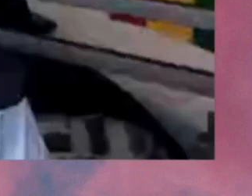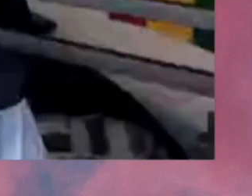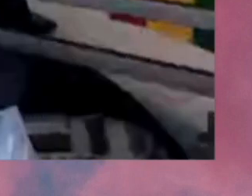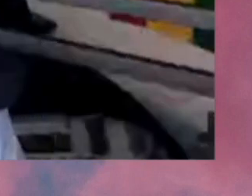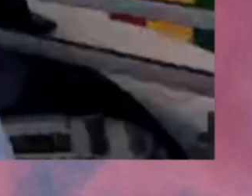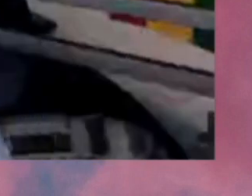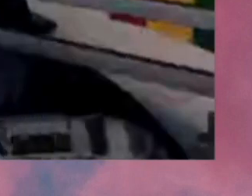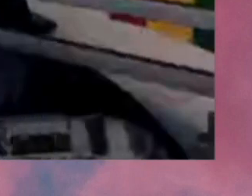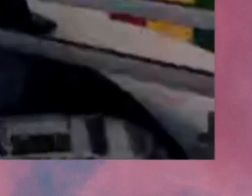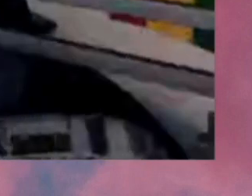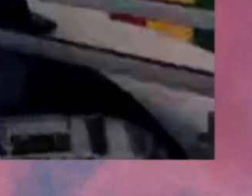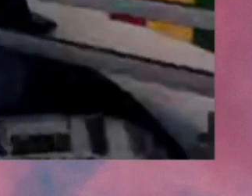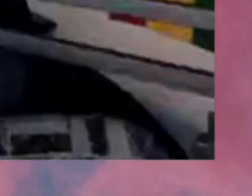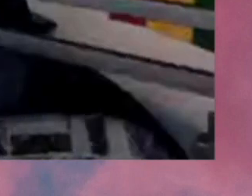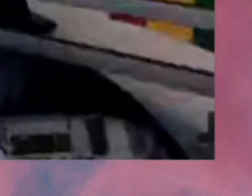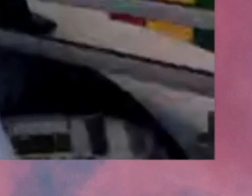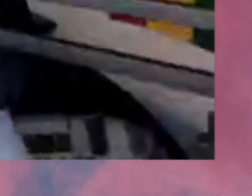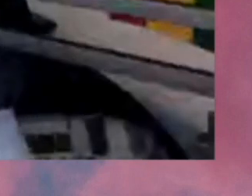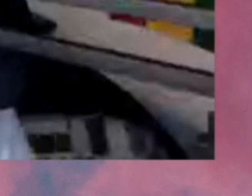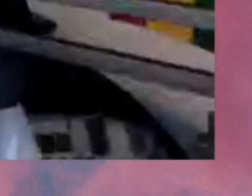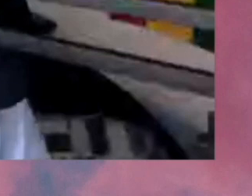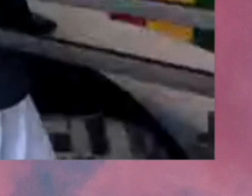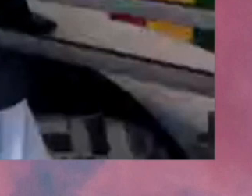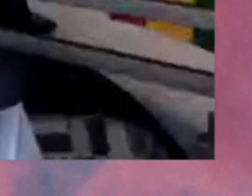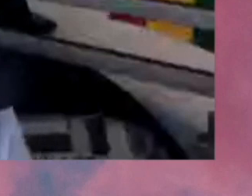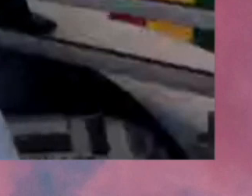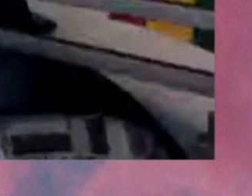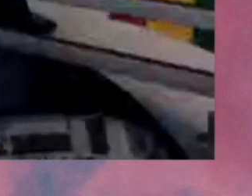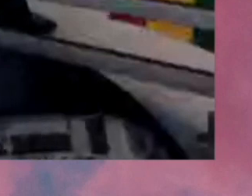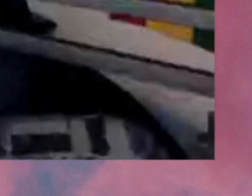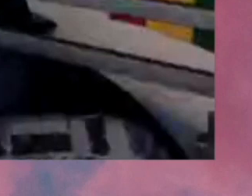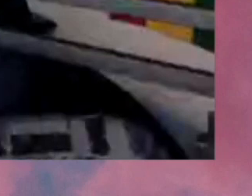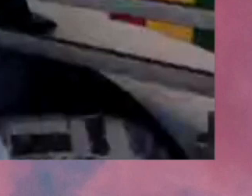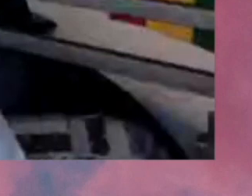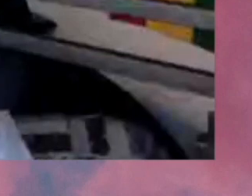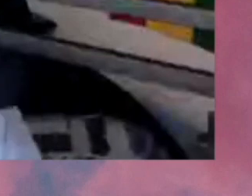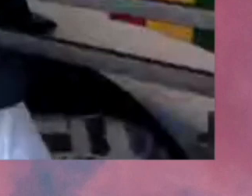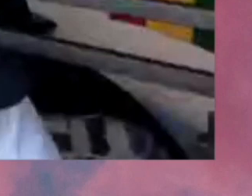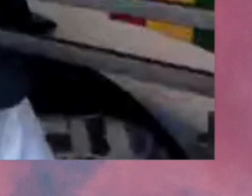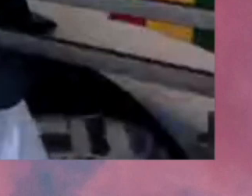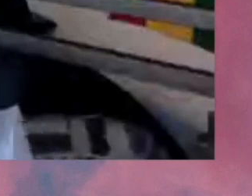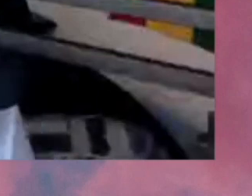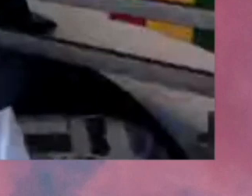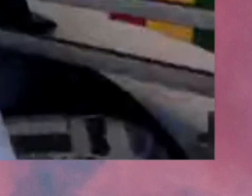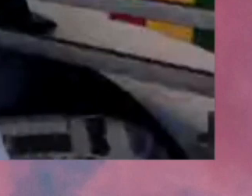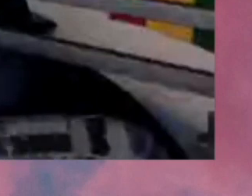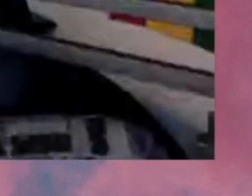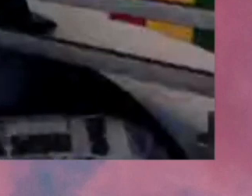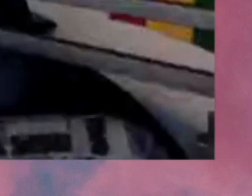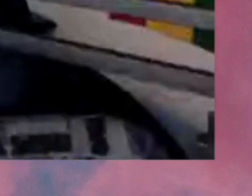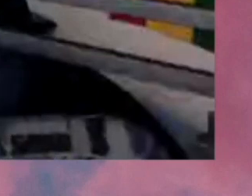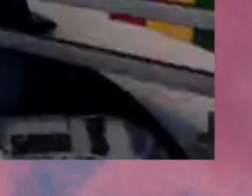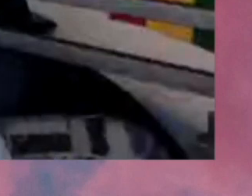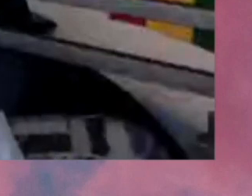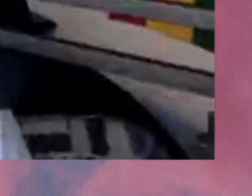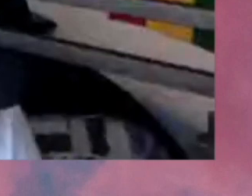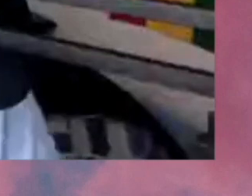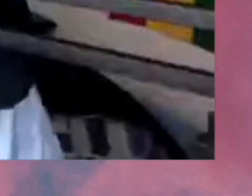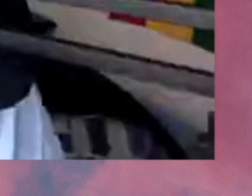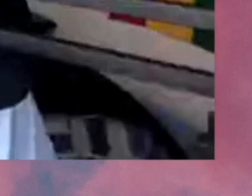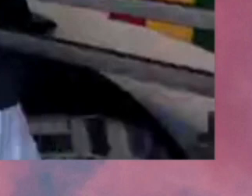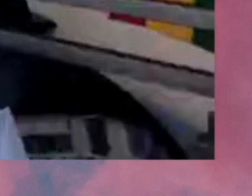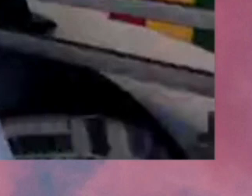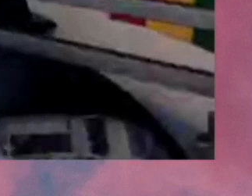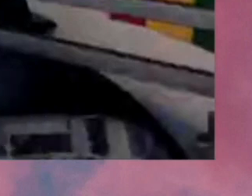mentor at Youth Speaks, and I had the honor of serving as one of the editors of this publication. So it's an immense pleasure to have been a part of something